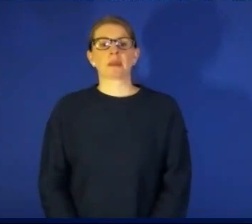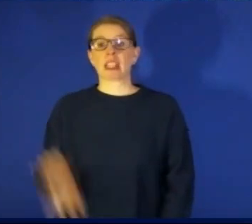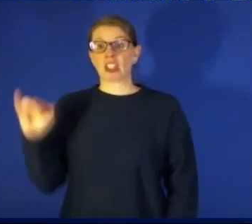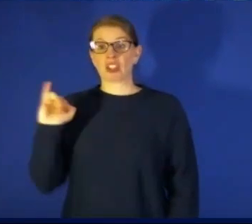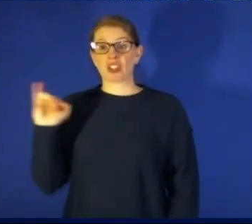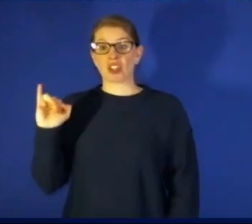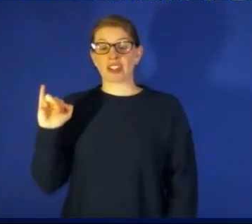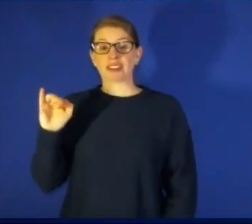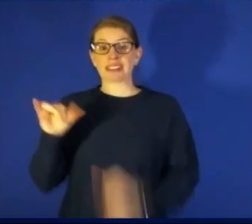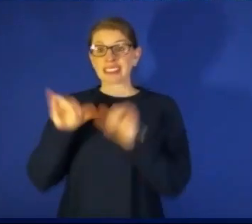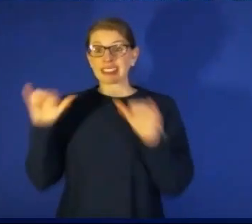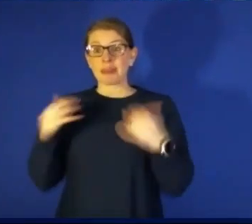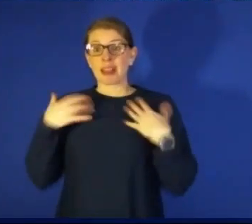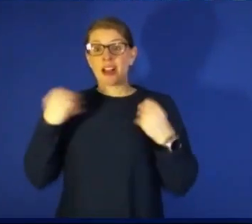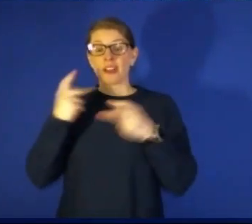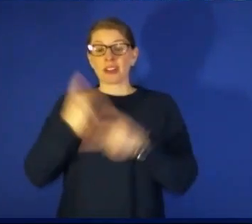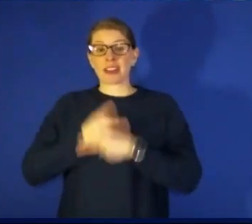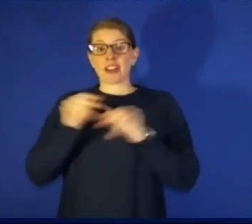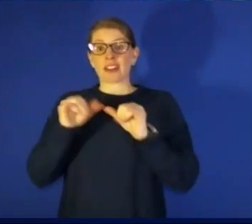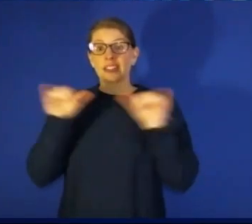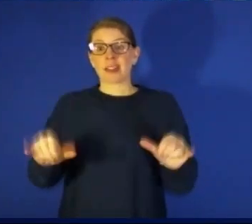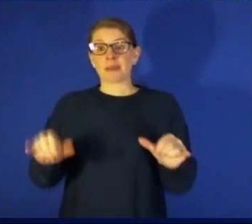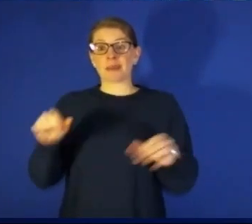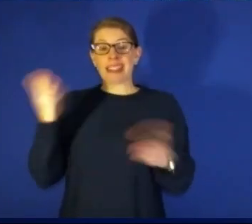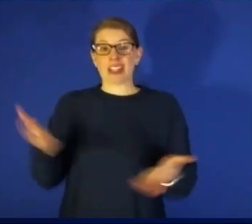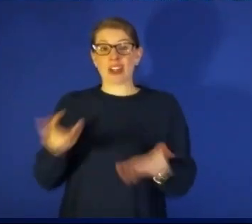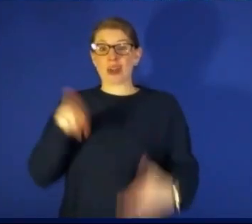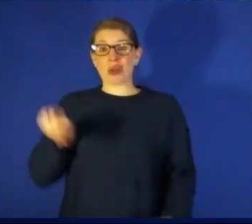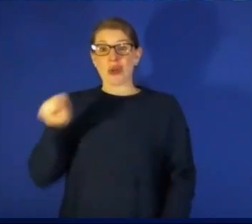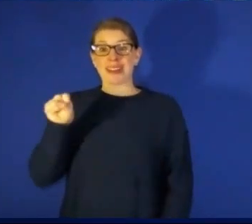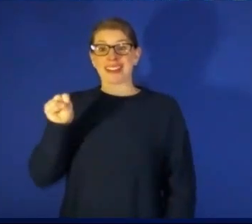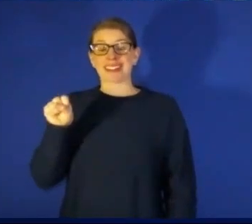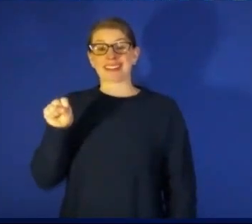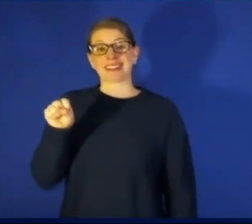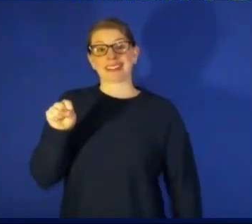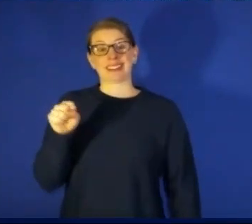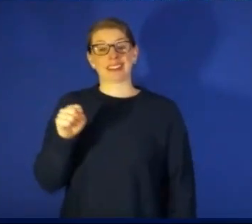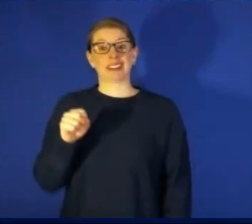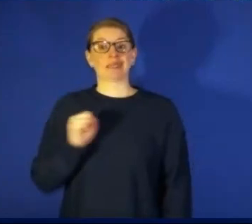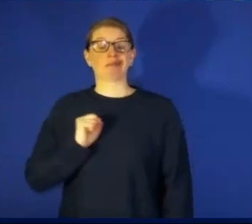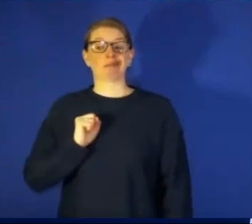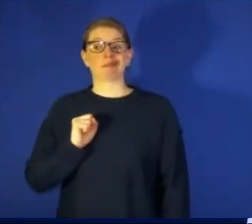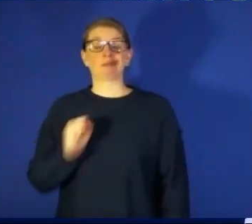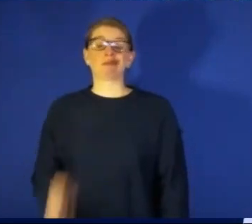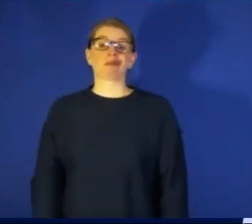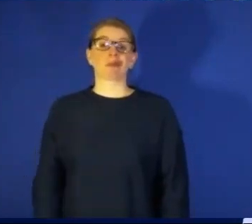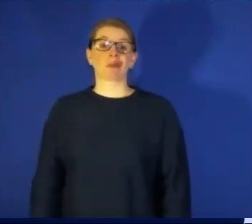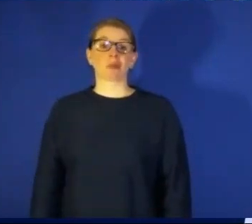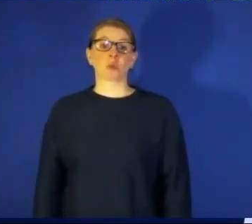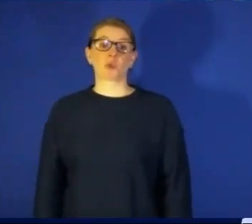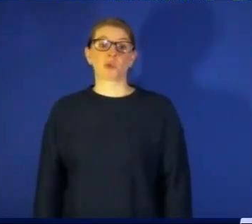and the healthcare system in the United States weights its